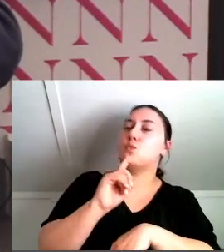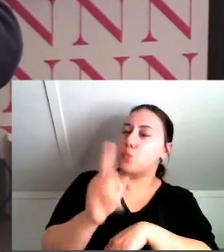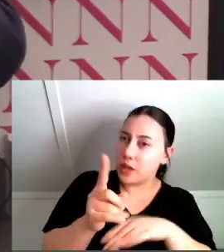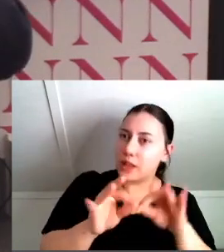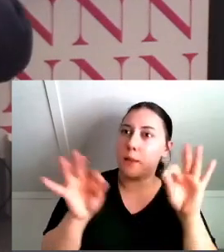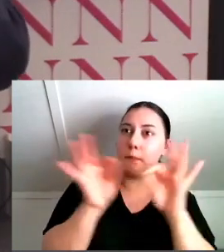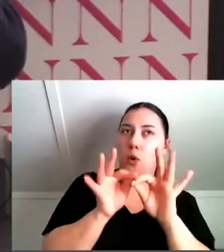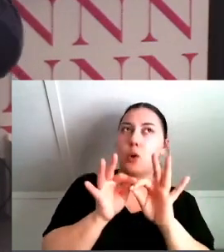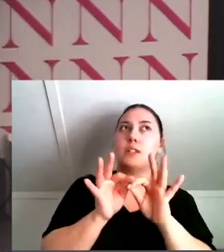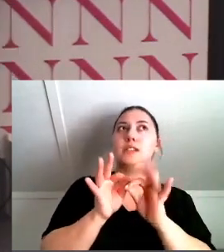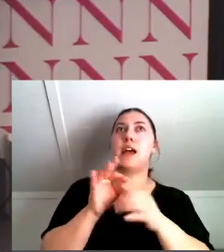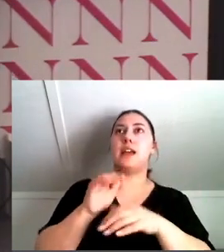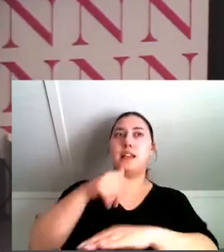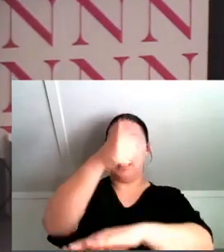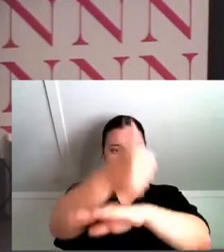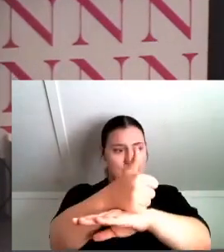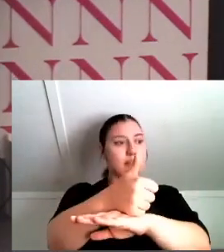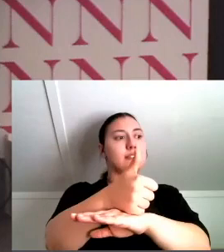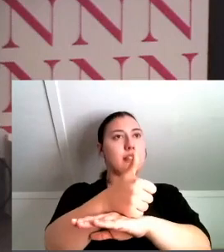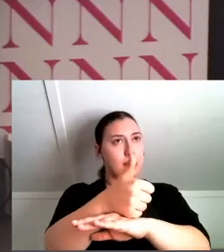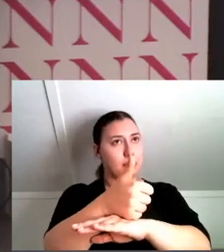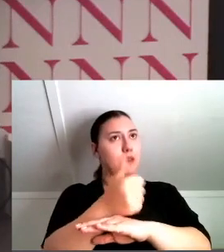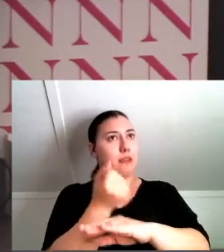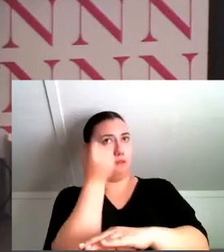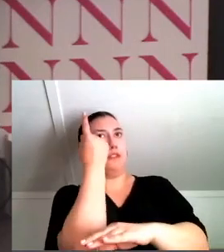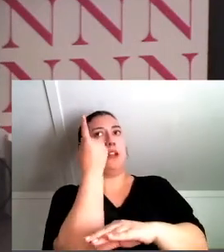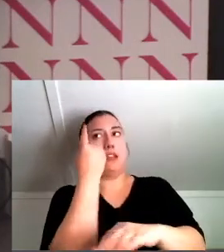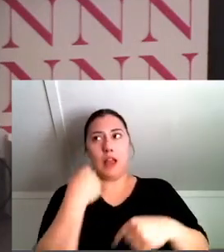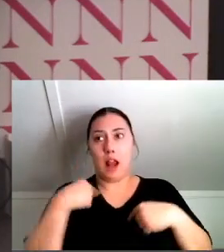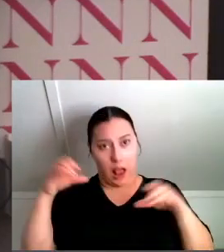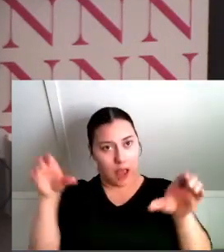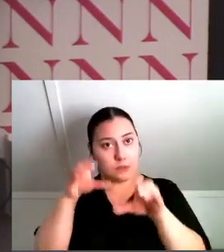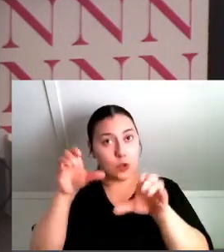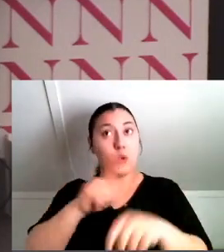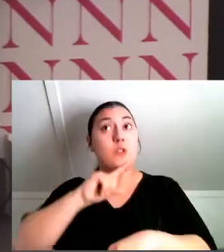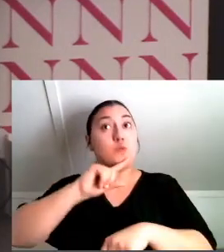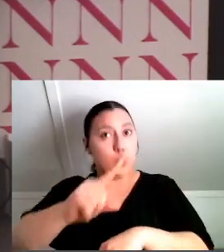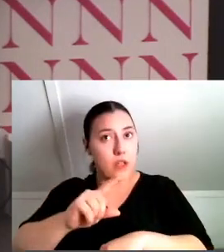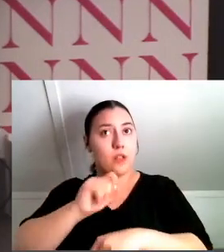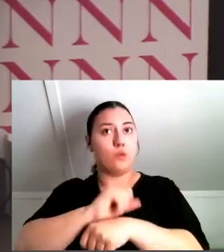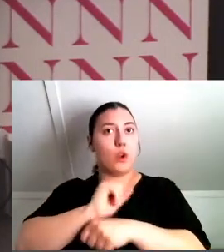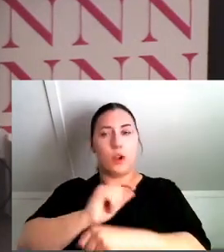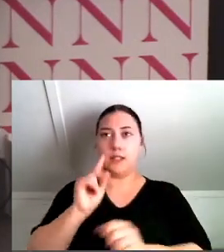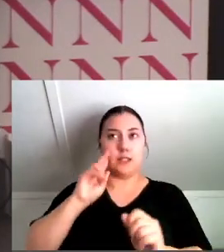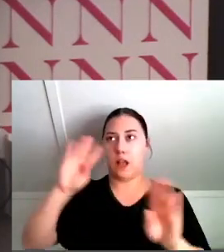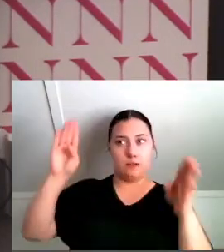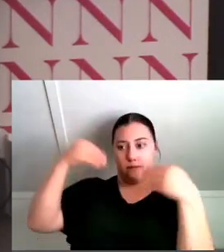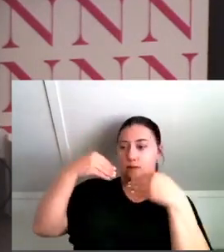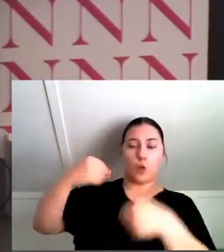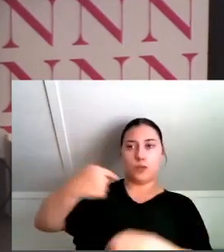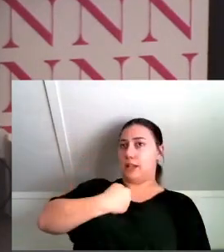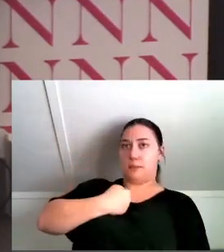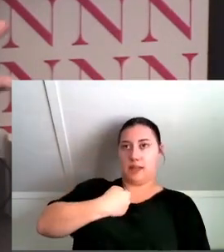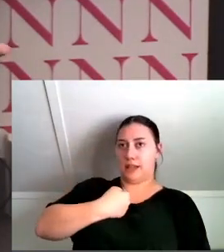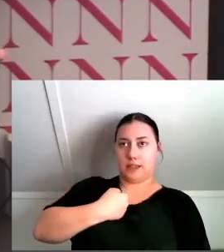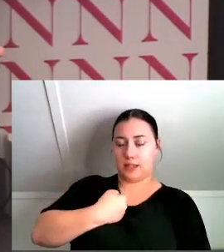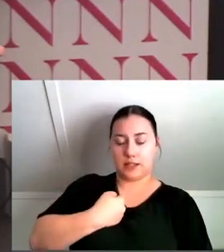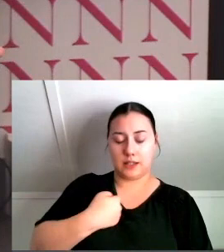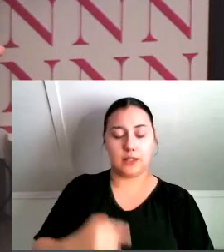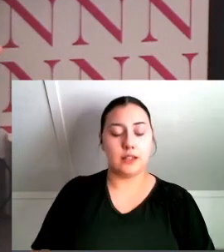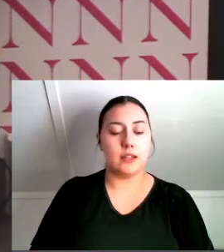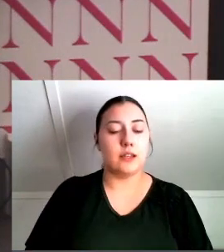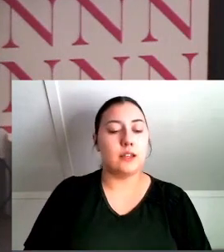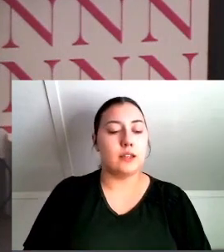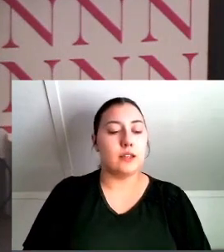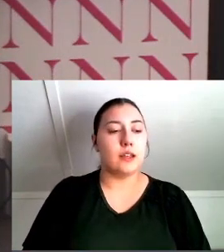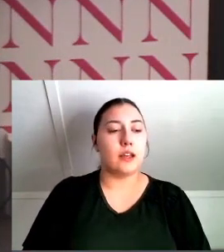know that you are doing something that's real, that is not just simply about you. It's funny, because like, you know, you